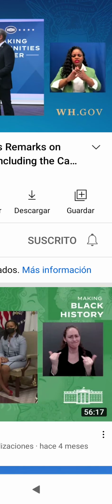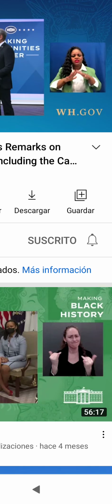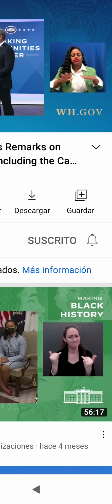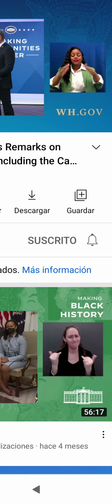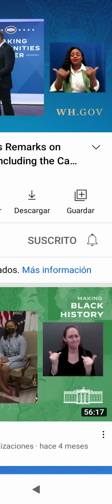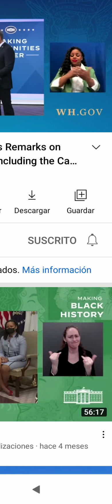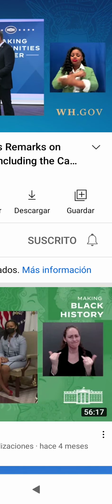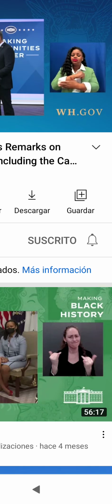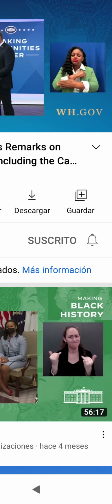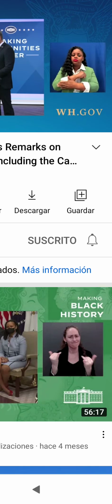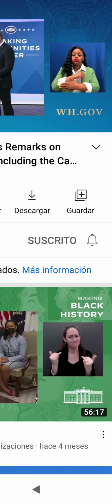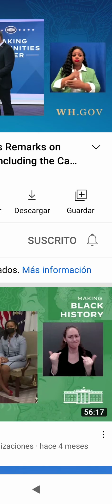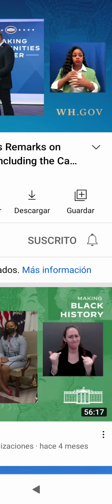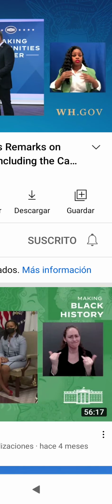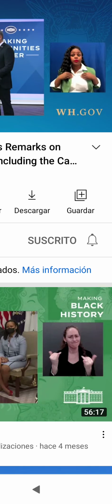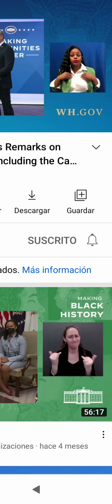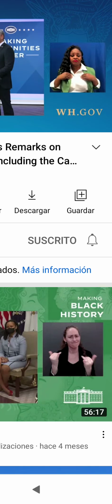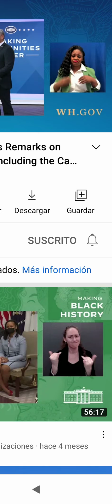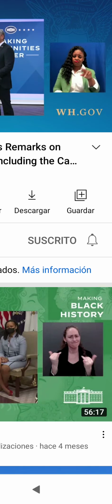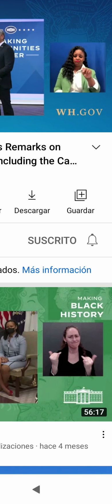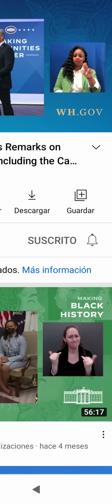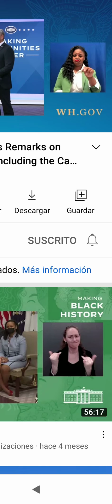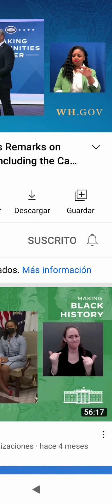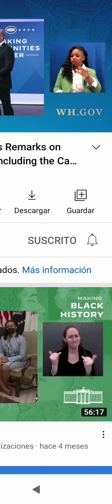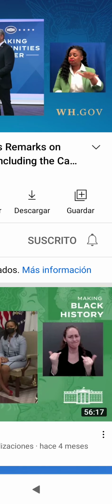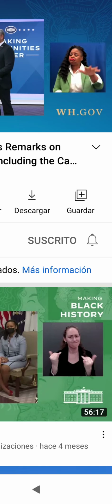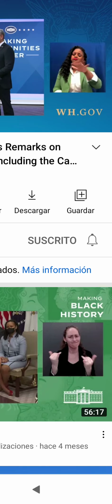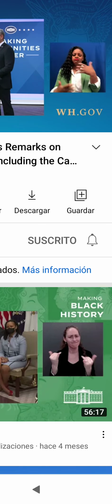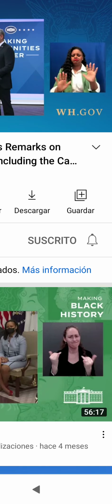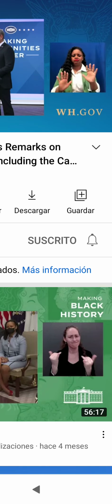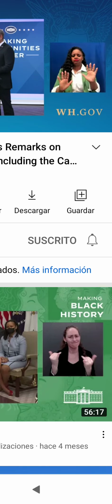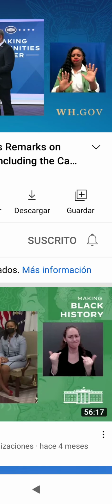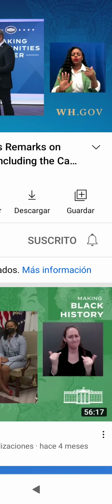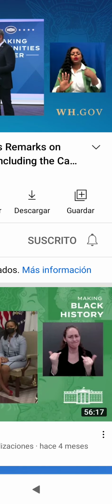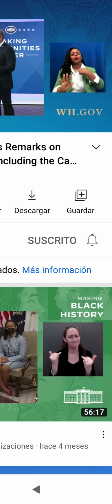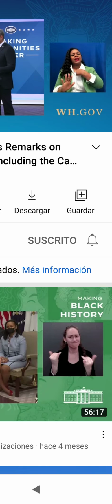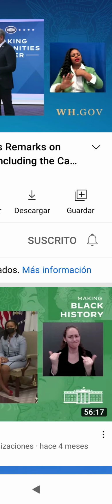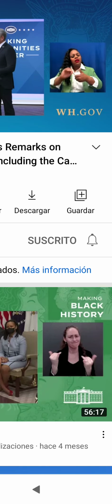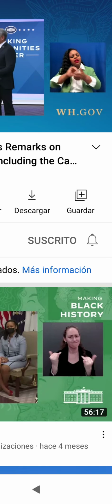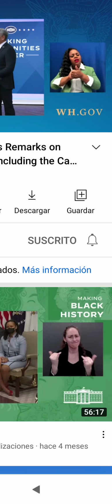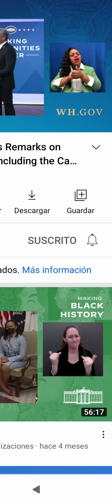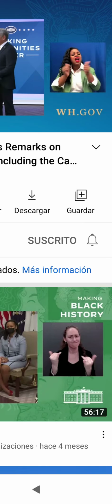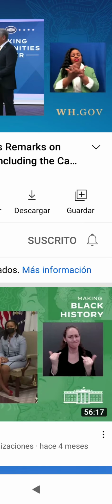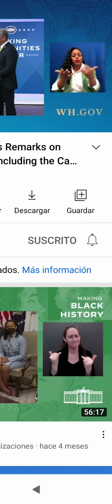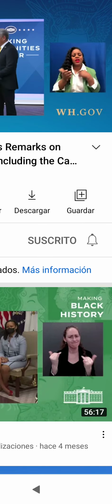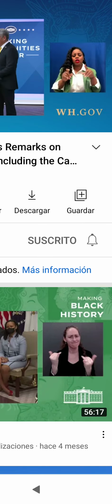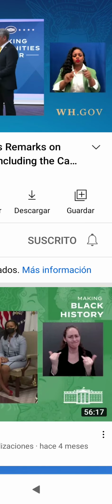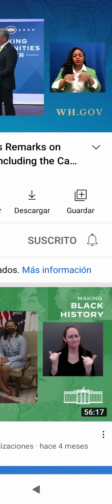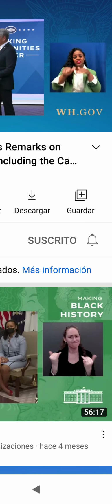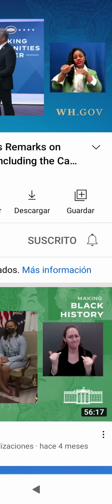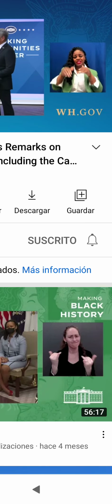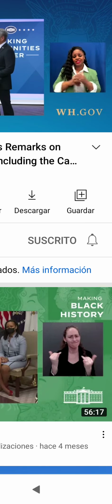unacceptable anywhere it happens, and we and our partners are doing everything we can to defeat it. Domestic violent